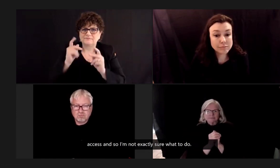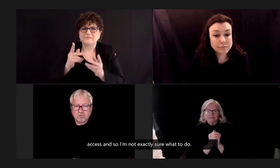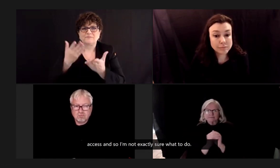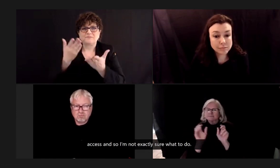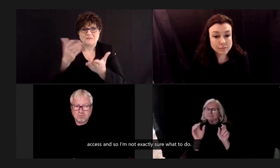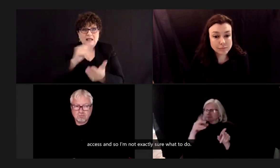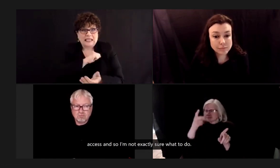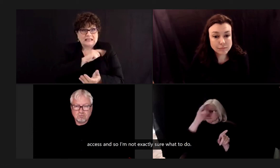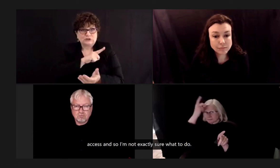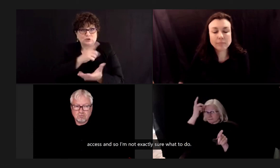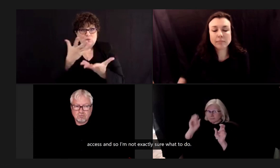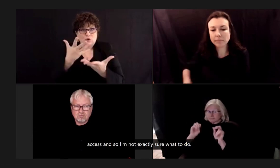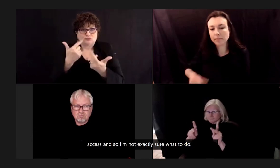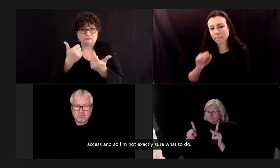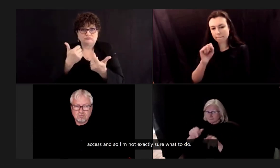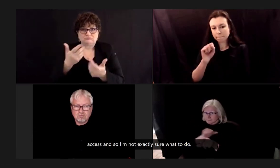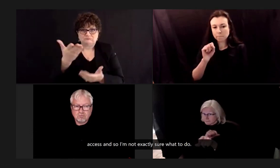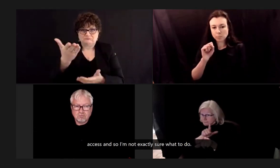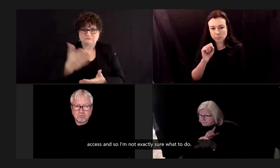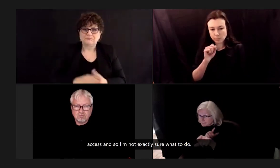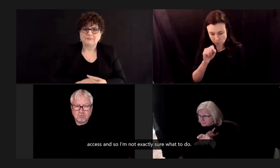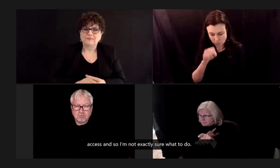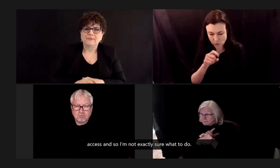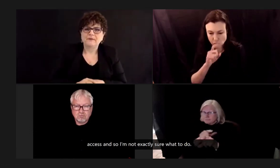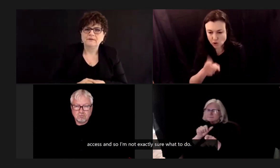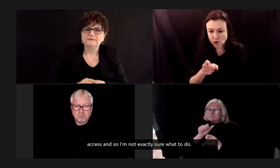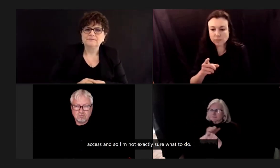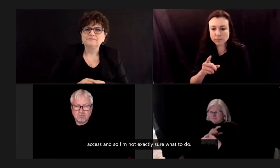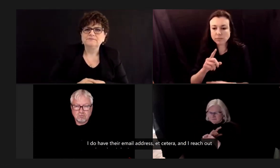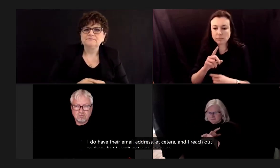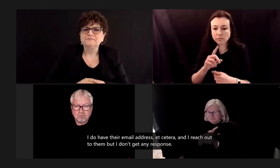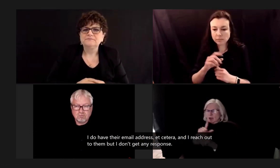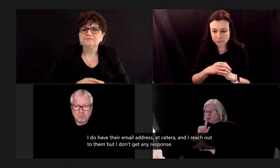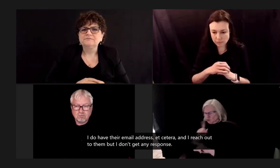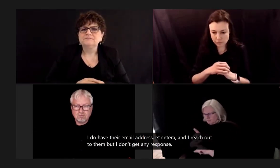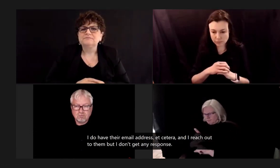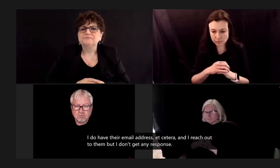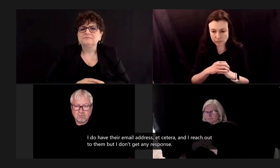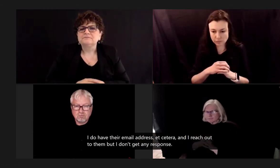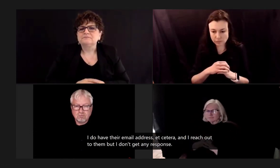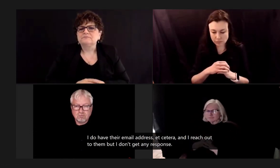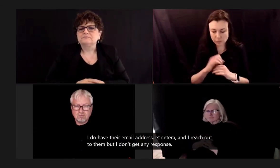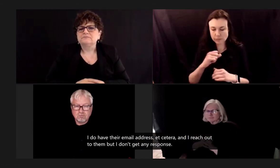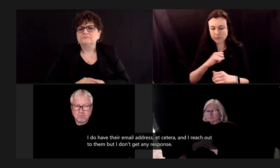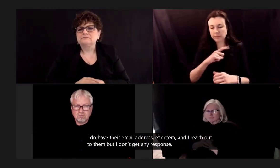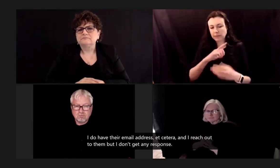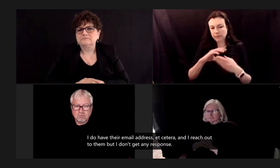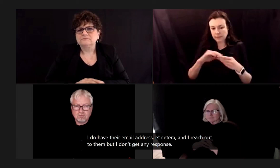response. And this is Darlene. Alicia, did you want to respond? Alicia?